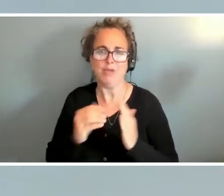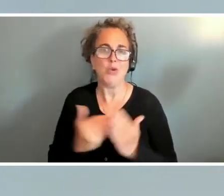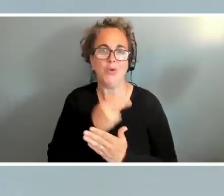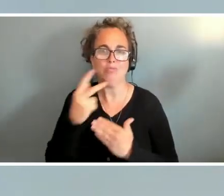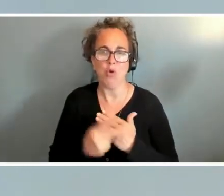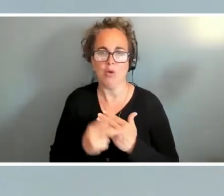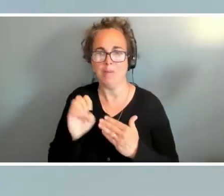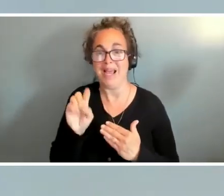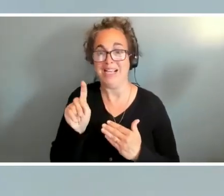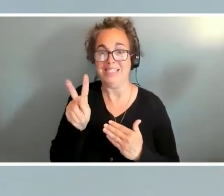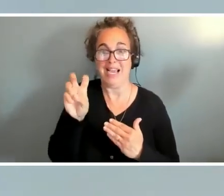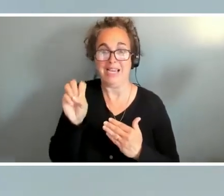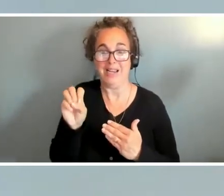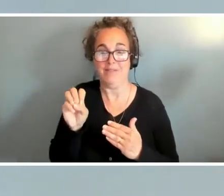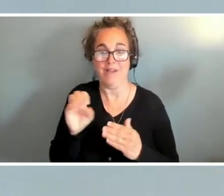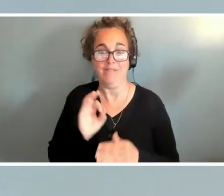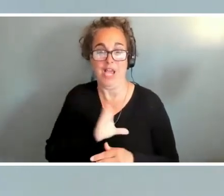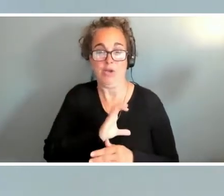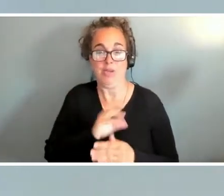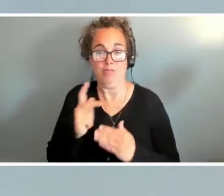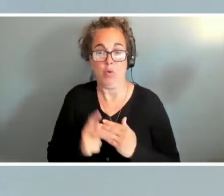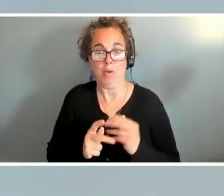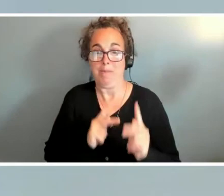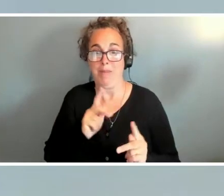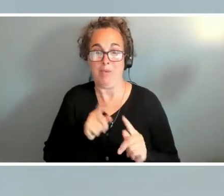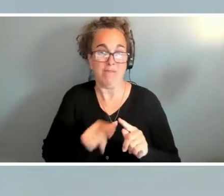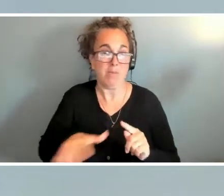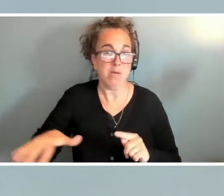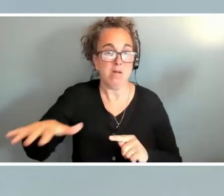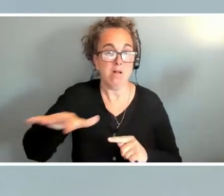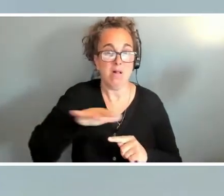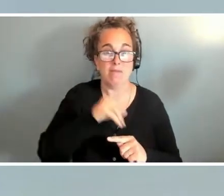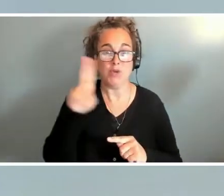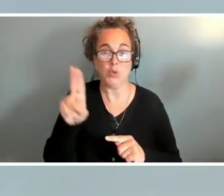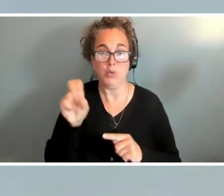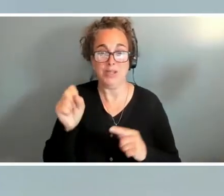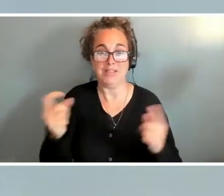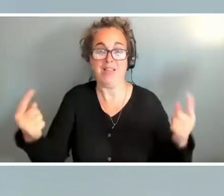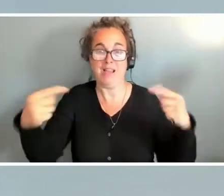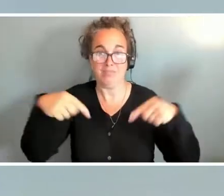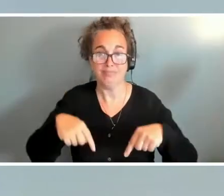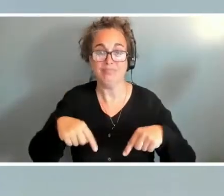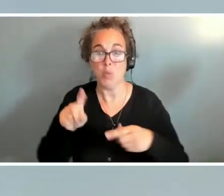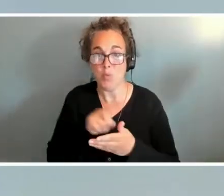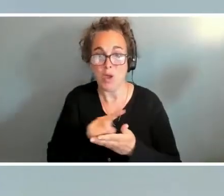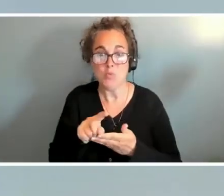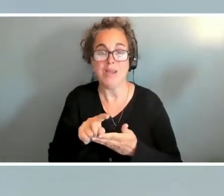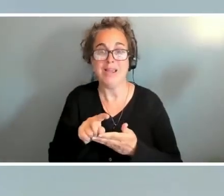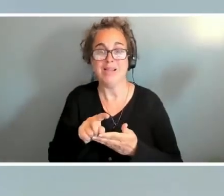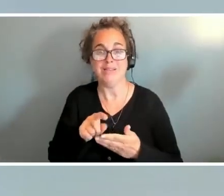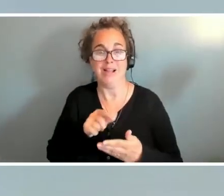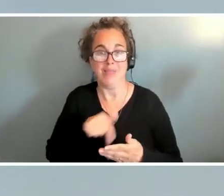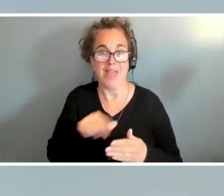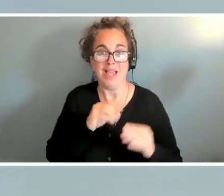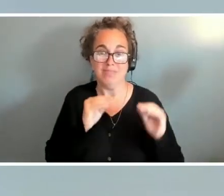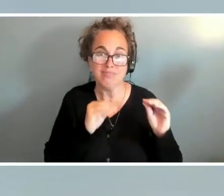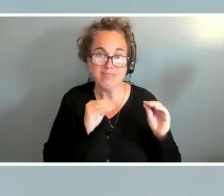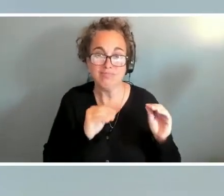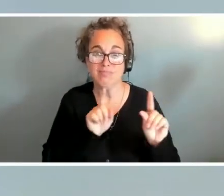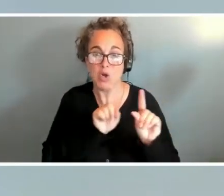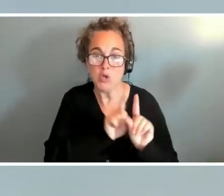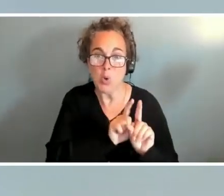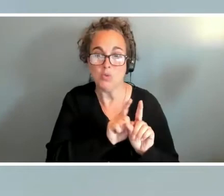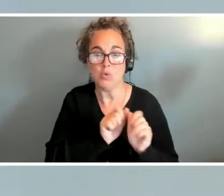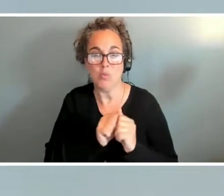people coming from around the country to come on campus for 1 week blocks of coached sessions with